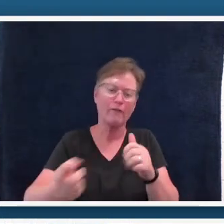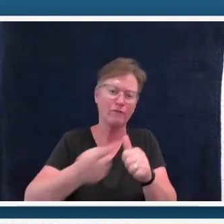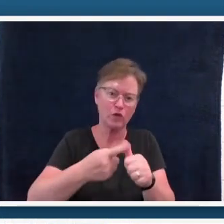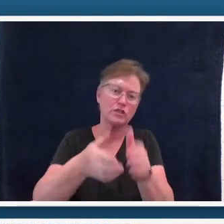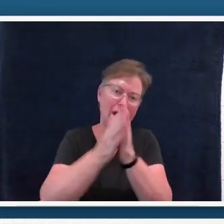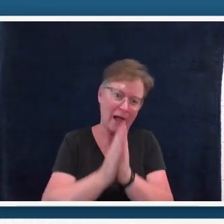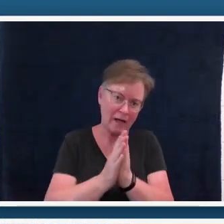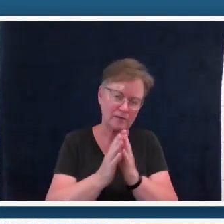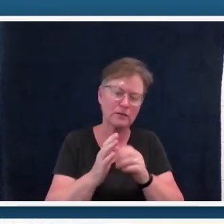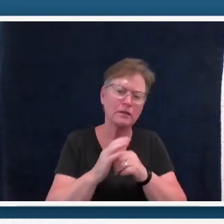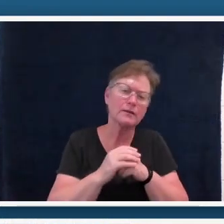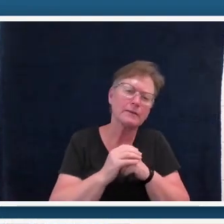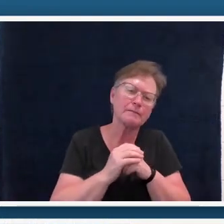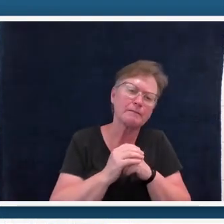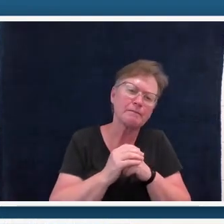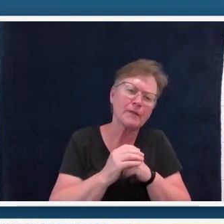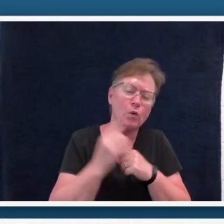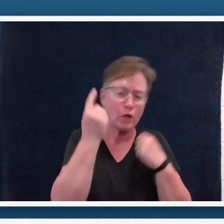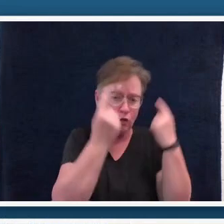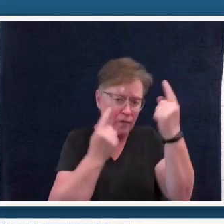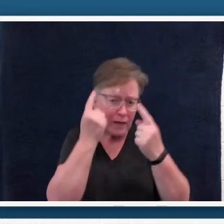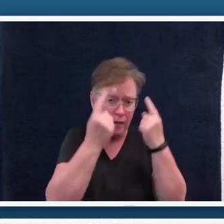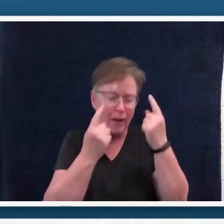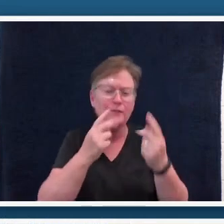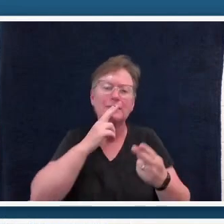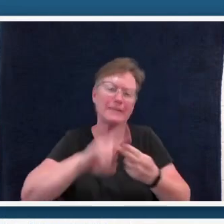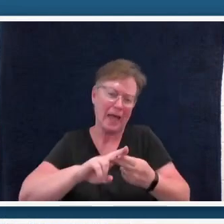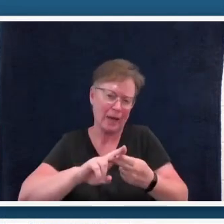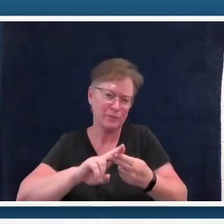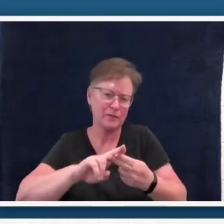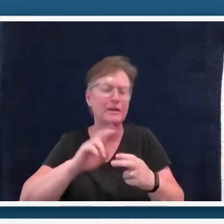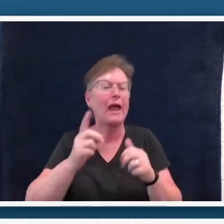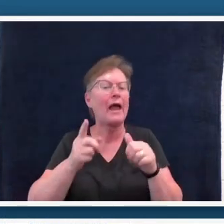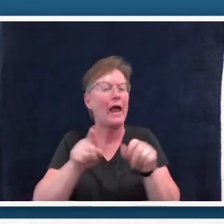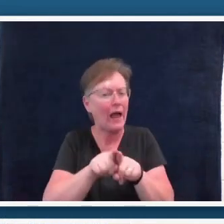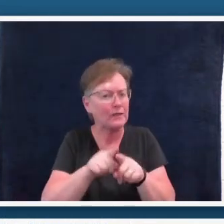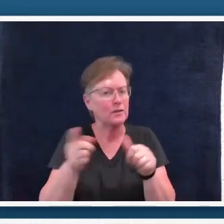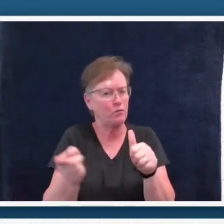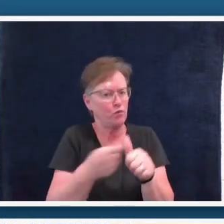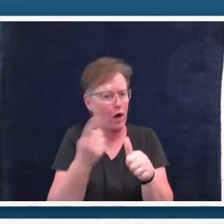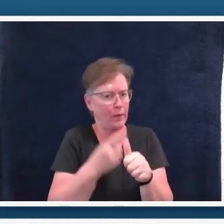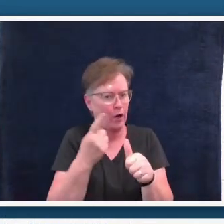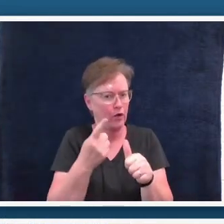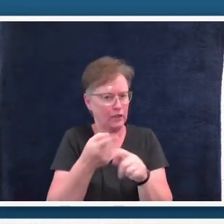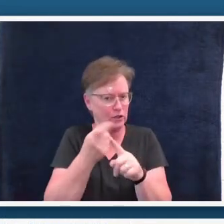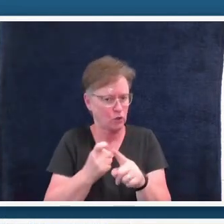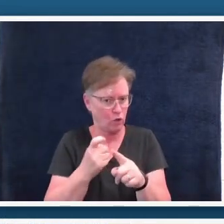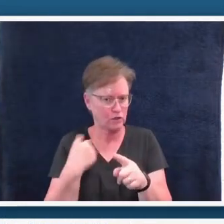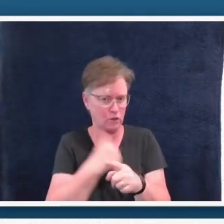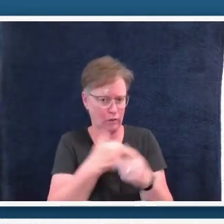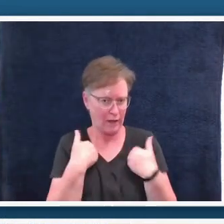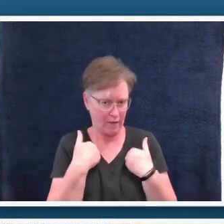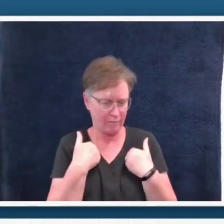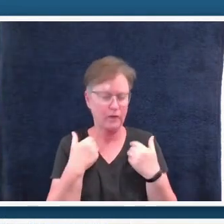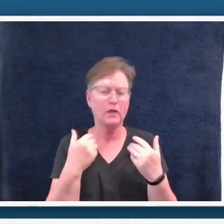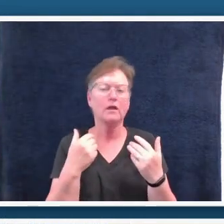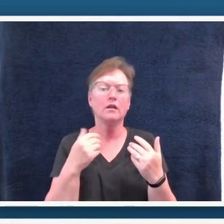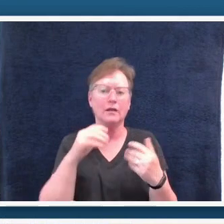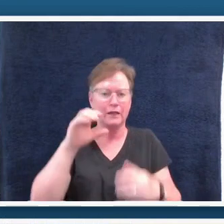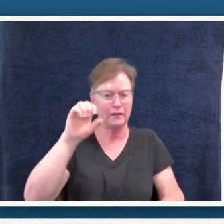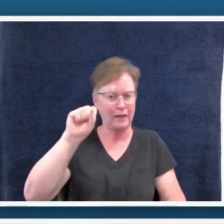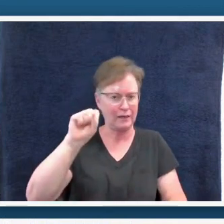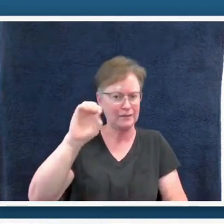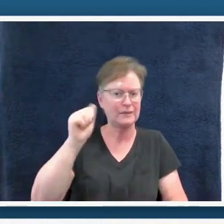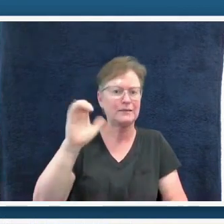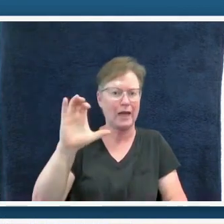about stamps as a primary source, they are created just like any other primary source that we have. And CSAC and therefore by